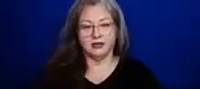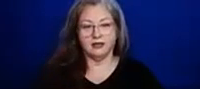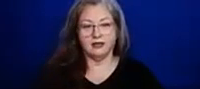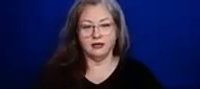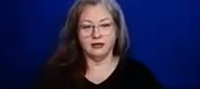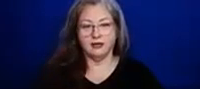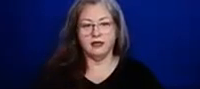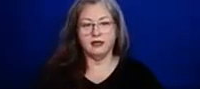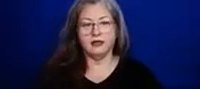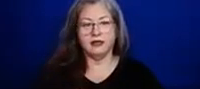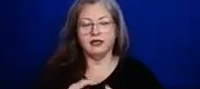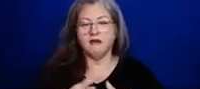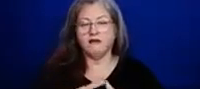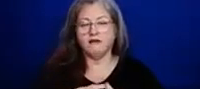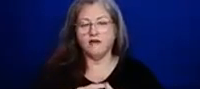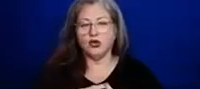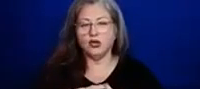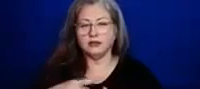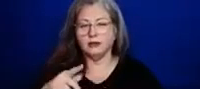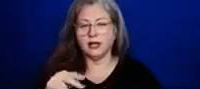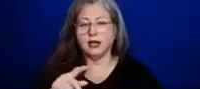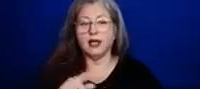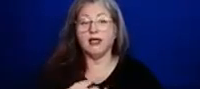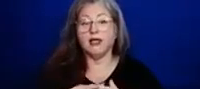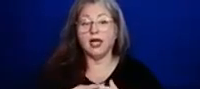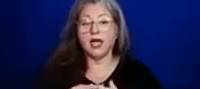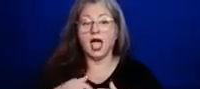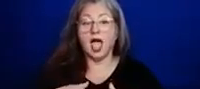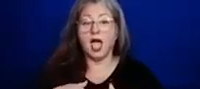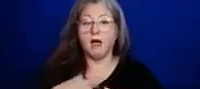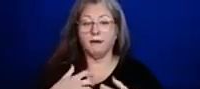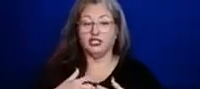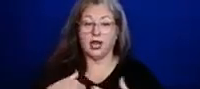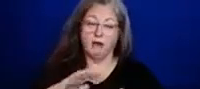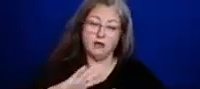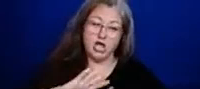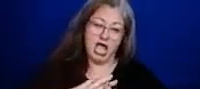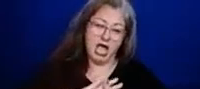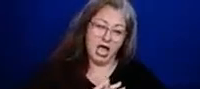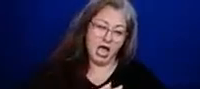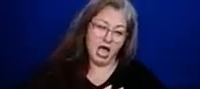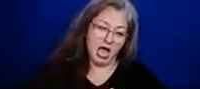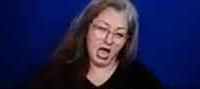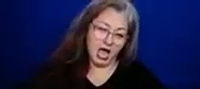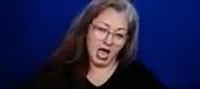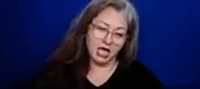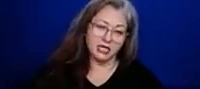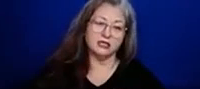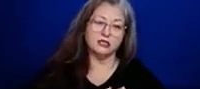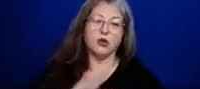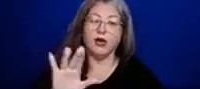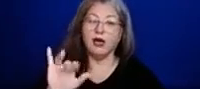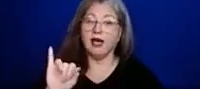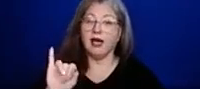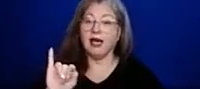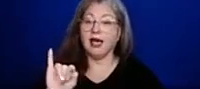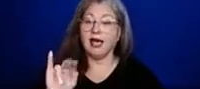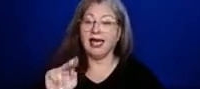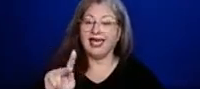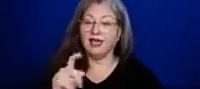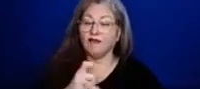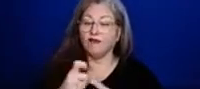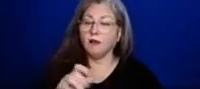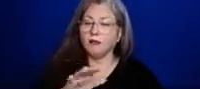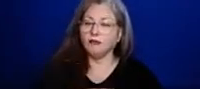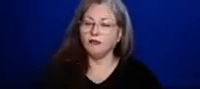you know. And then I would press the machine very hard so that the pressure